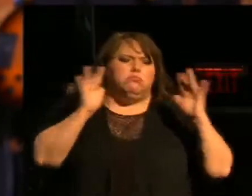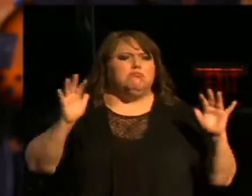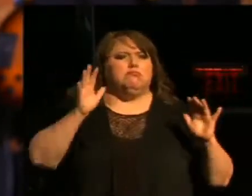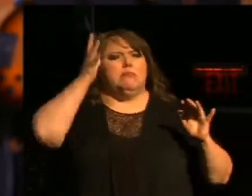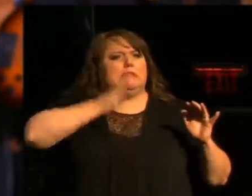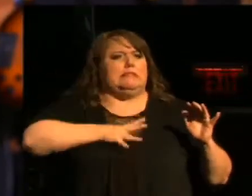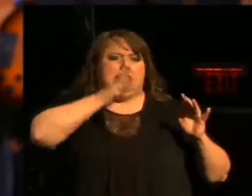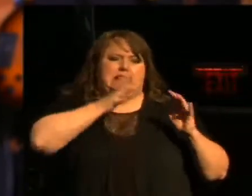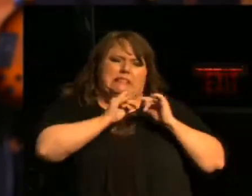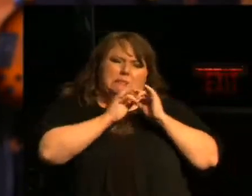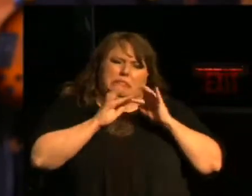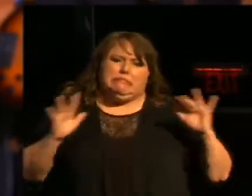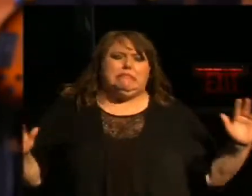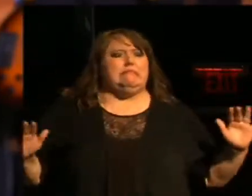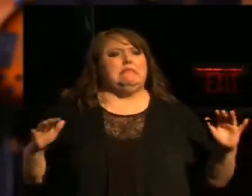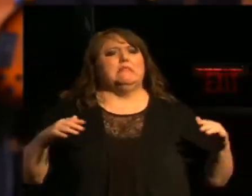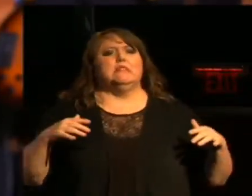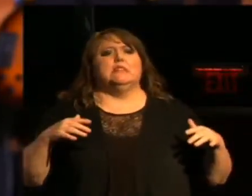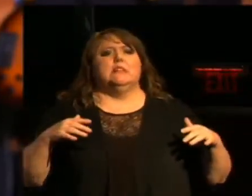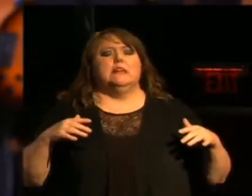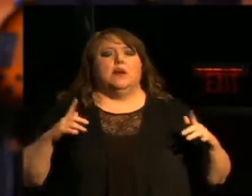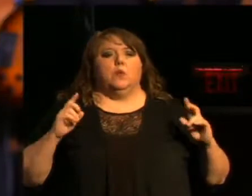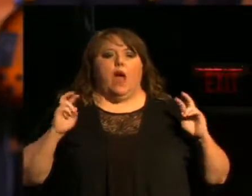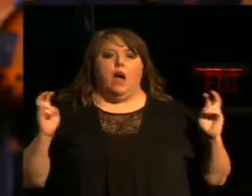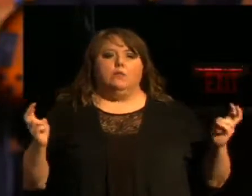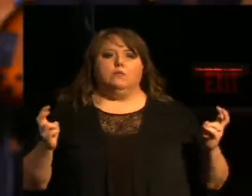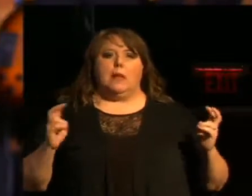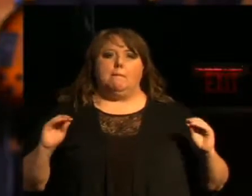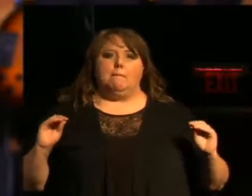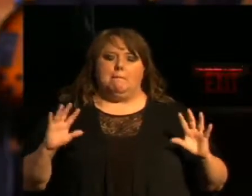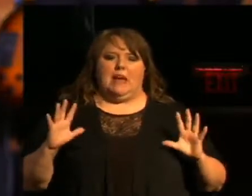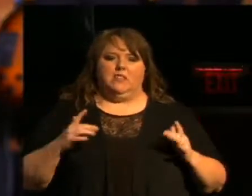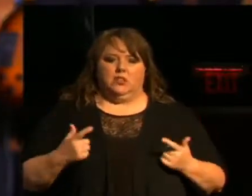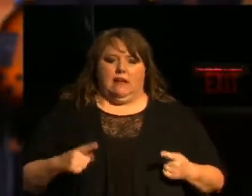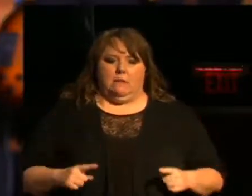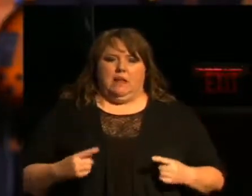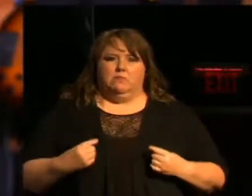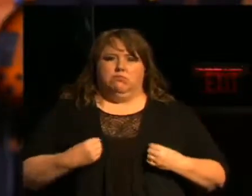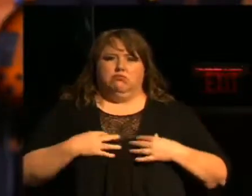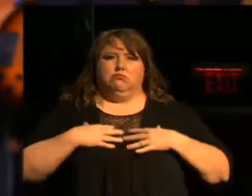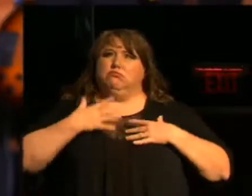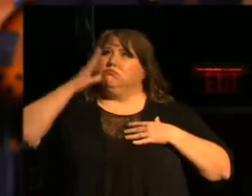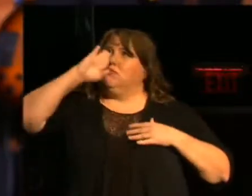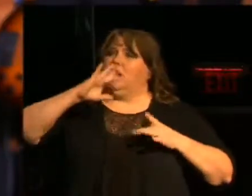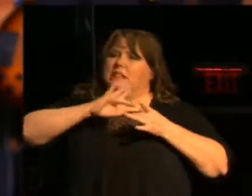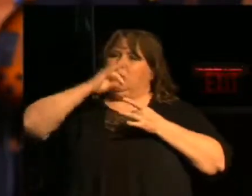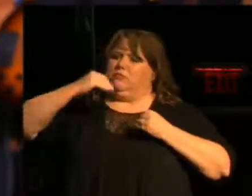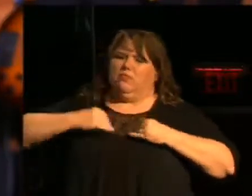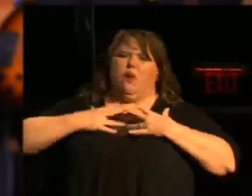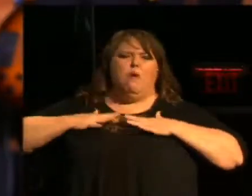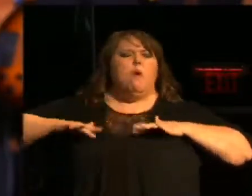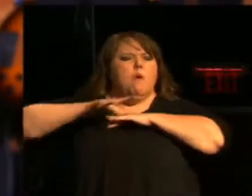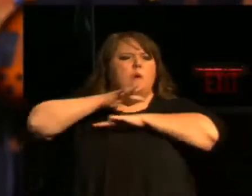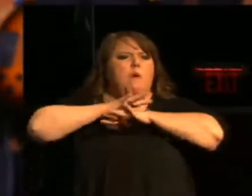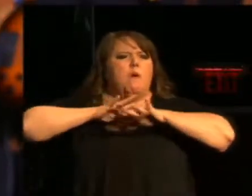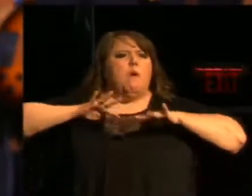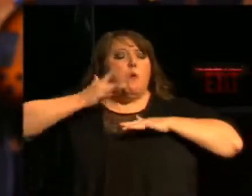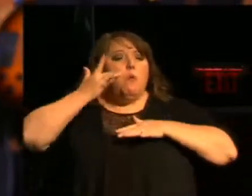The brave of every color, the brave of those that stood for our nation's freedom, and the brave that knew the real